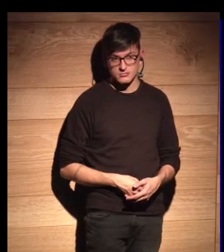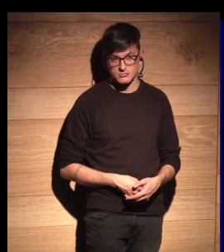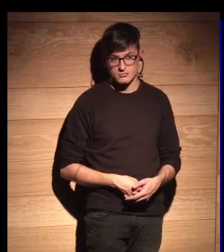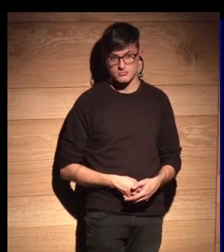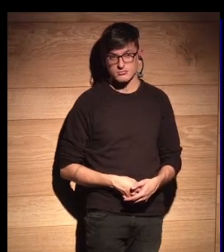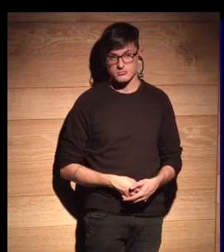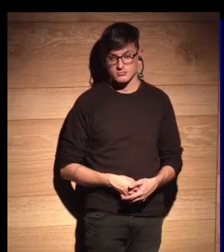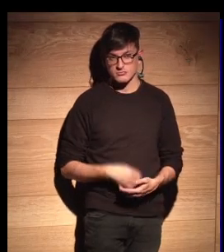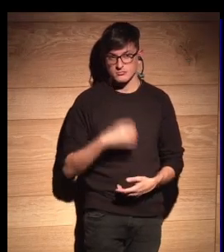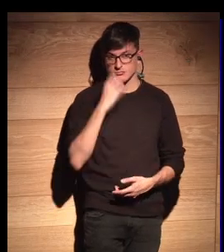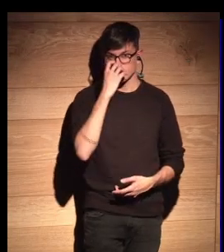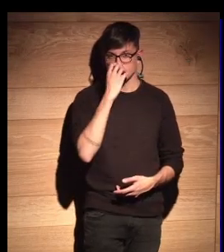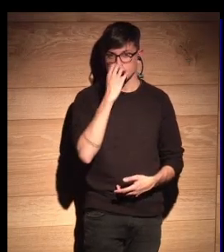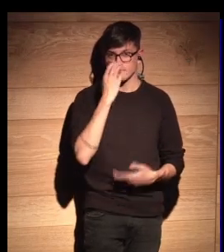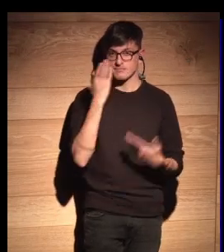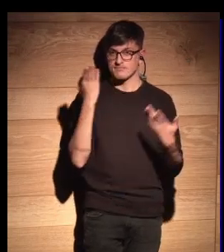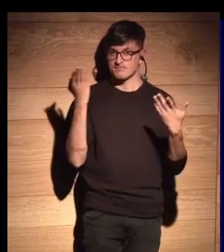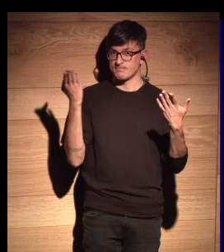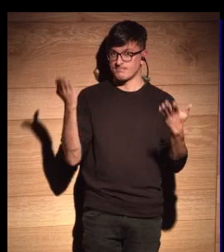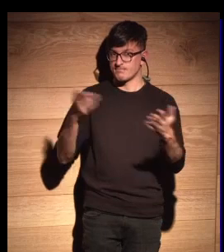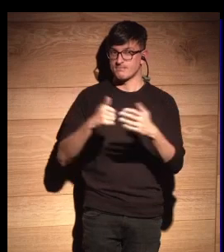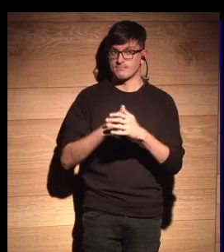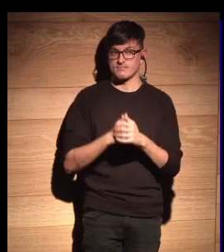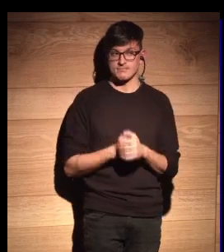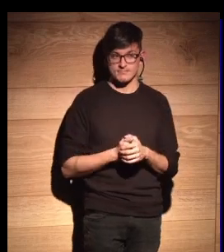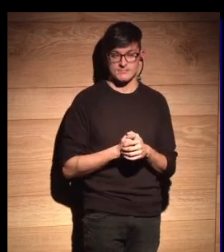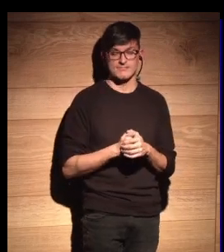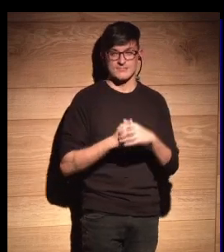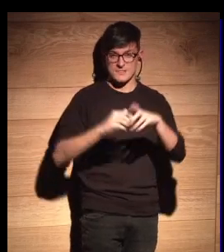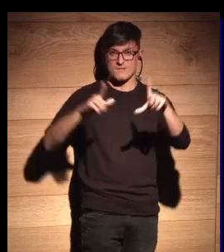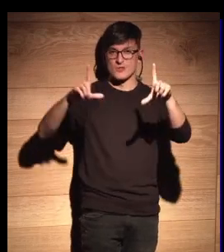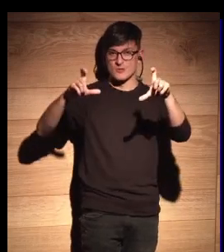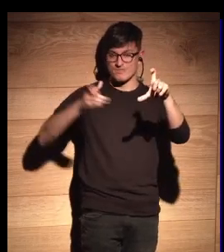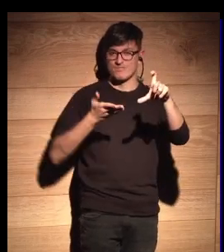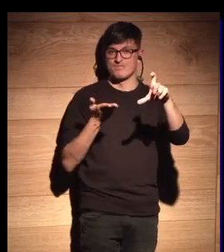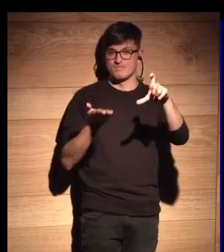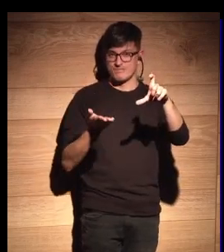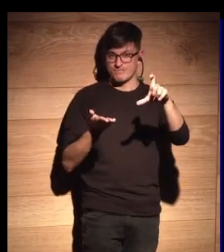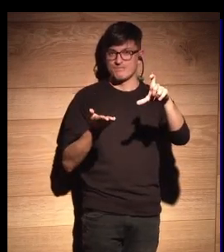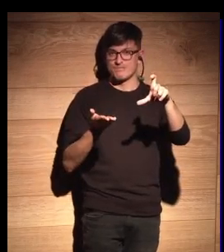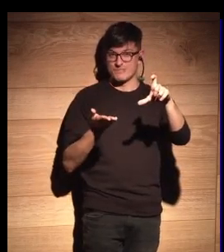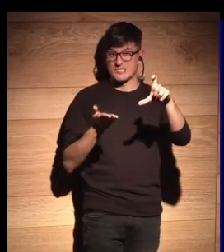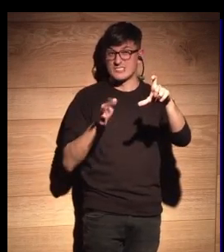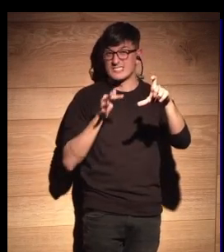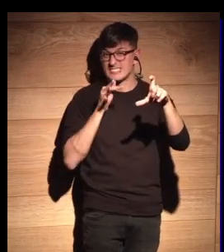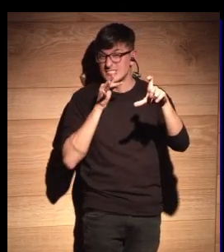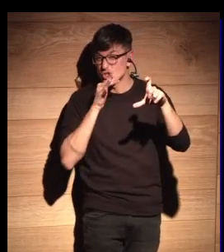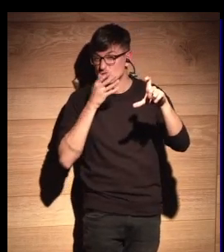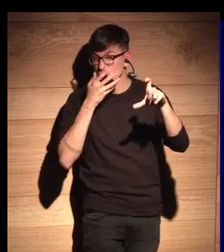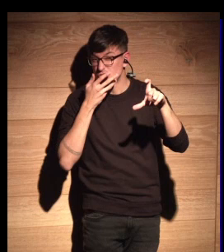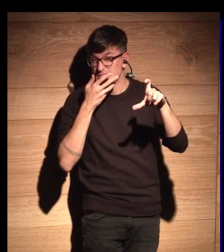So this is the one not so known, this picture. Was that shot before the known one?